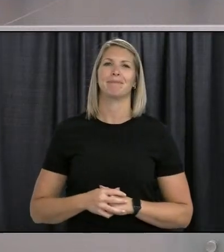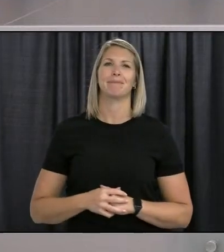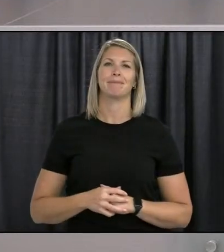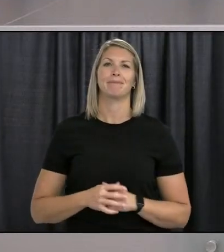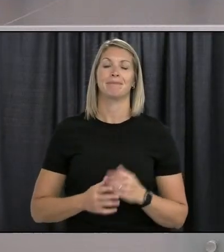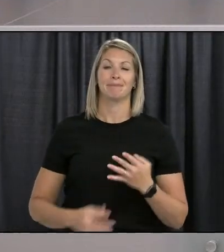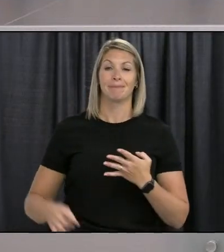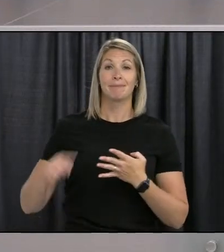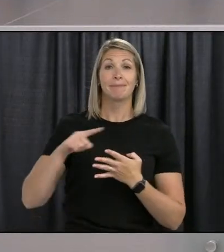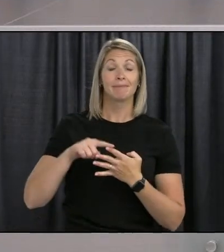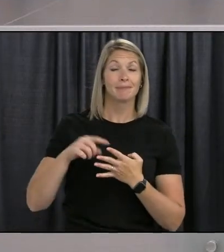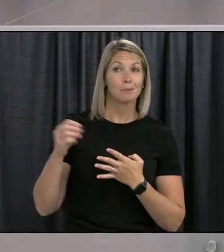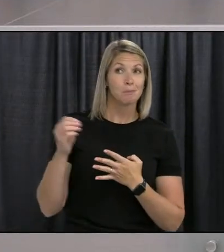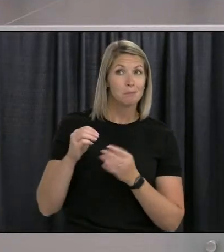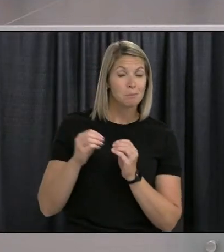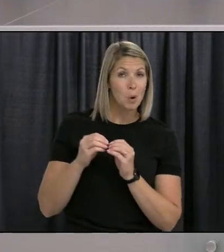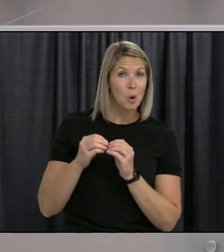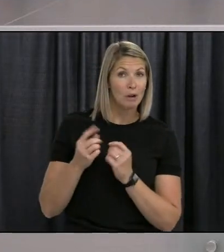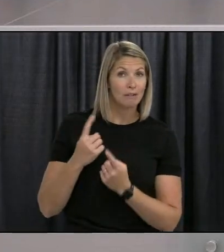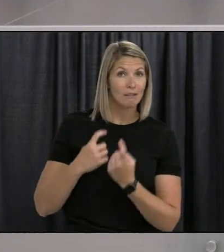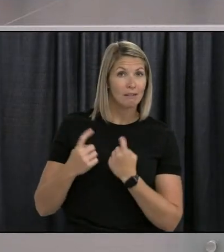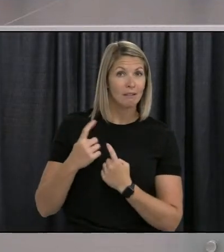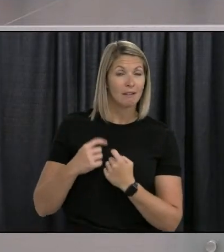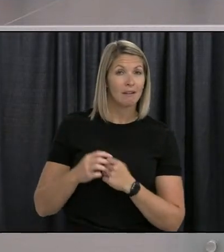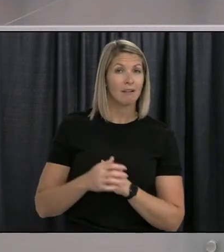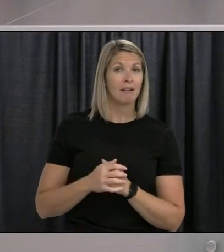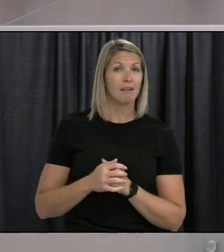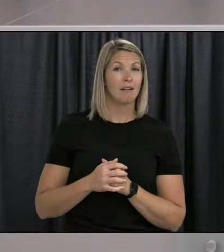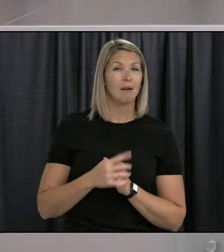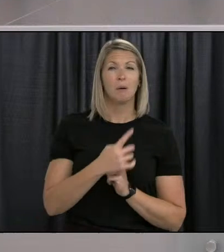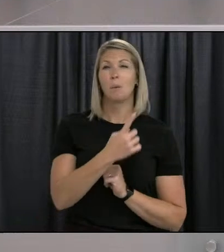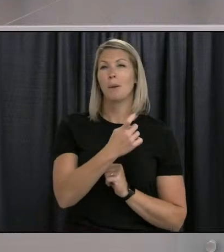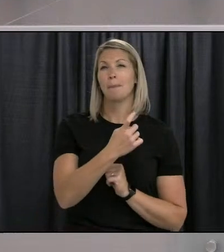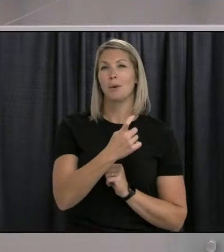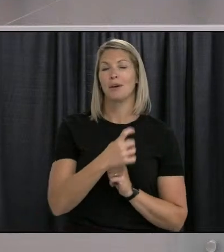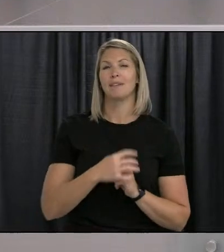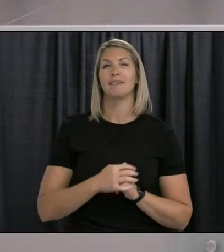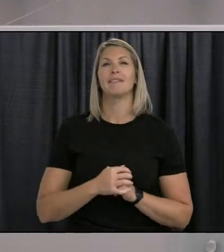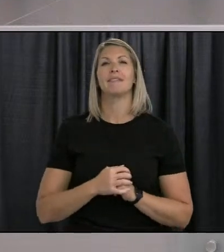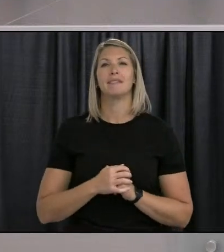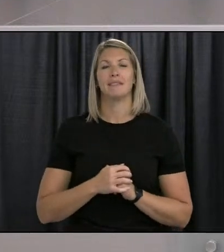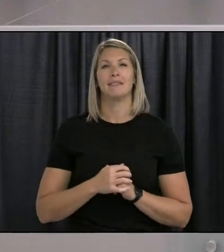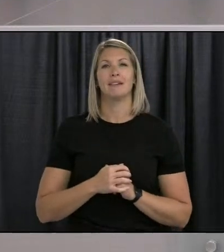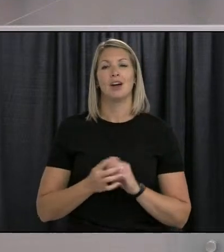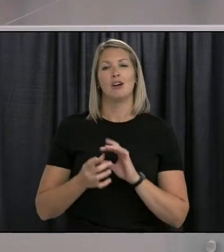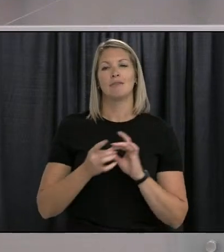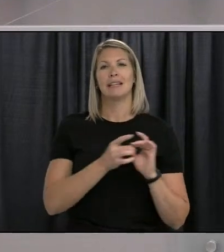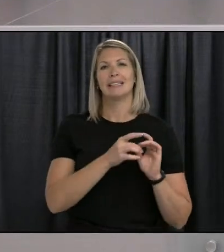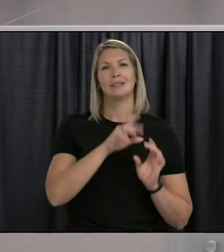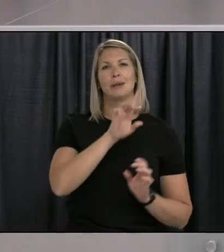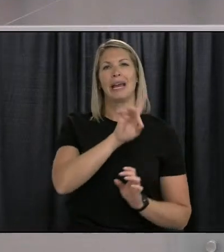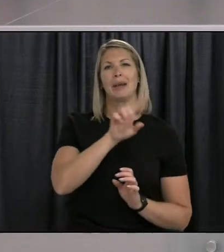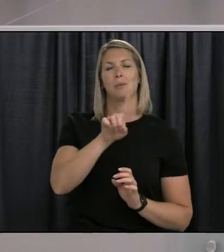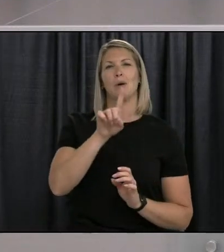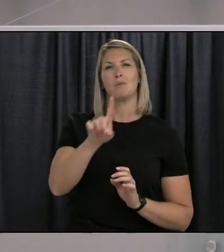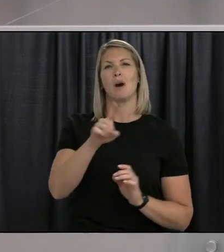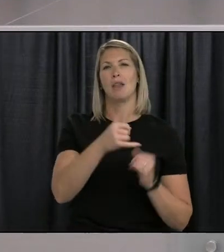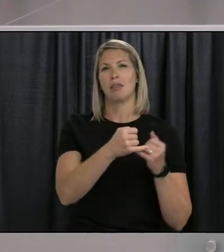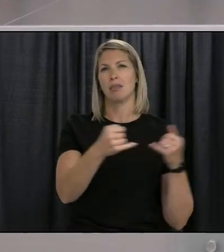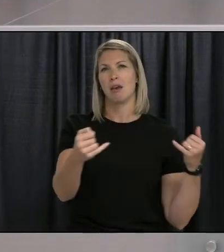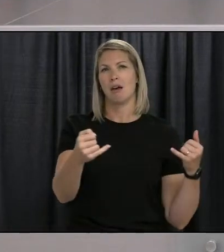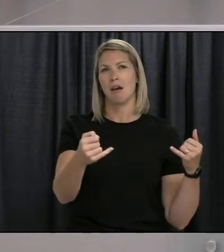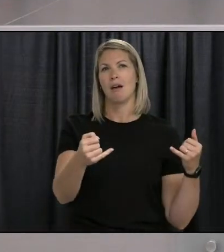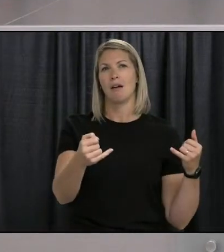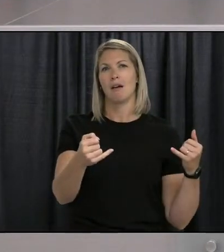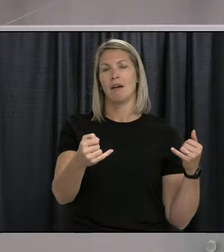Kellyanne Roberts, do you have any further questions? I just have one other question regarding the 811 line. We know that there's one separate for